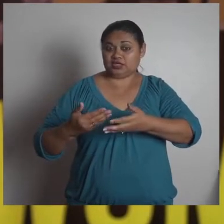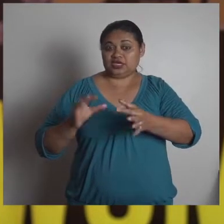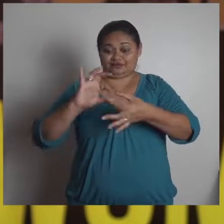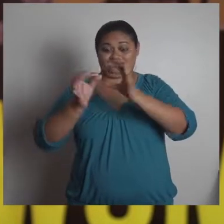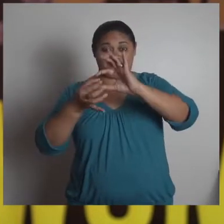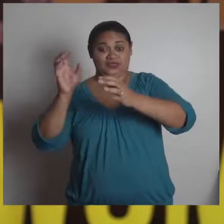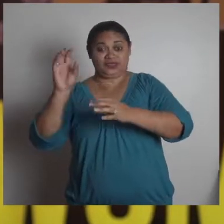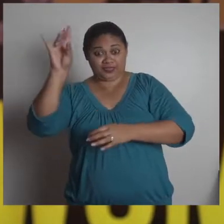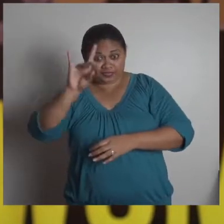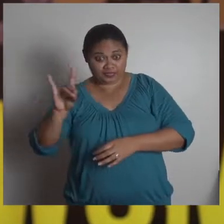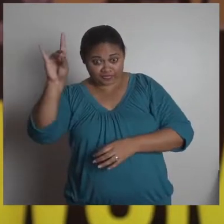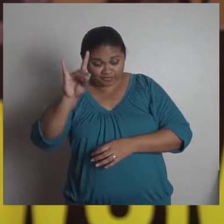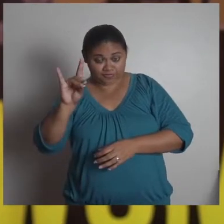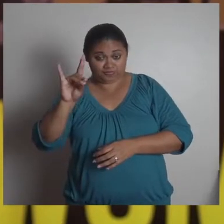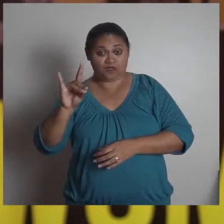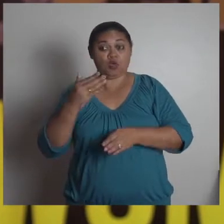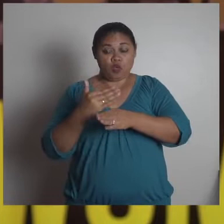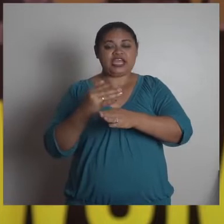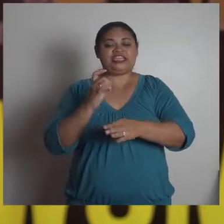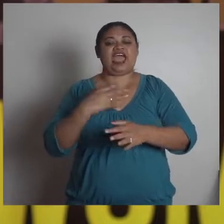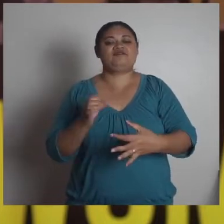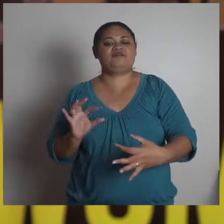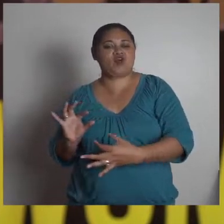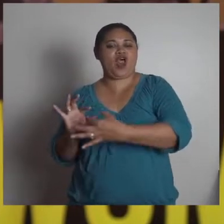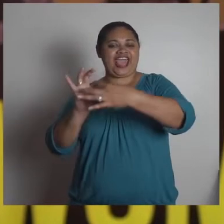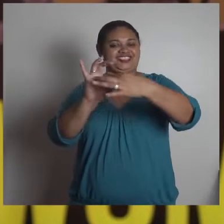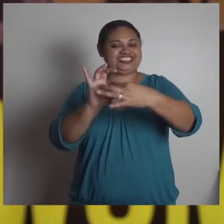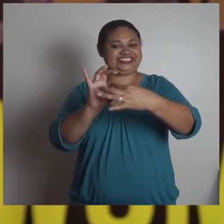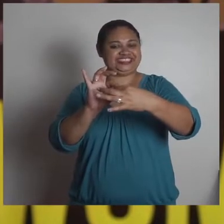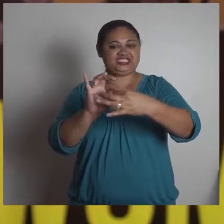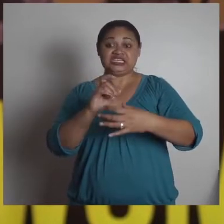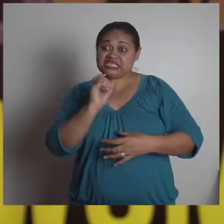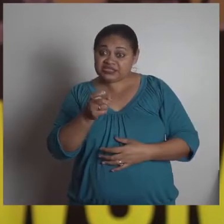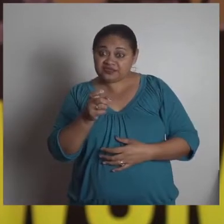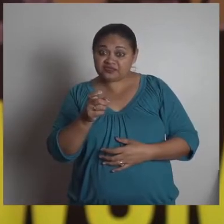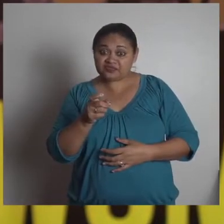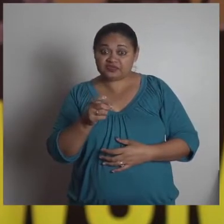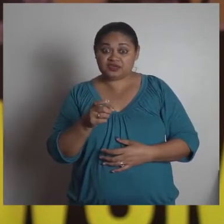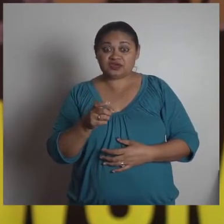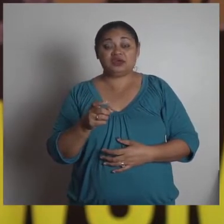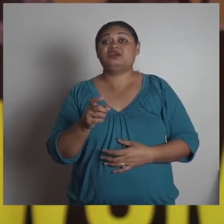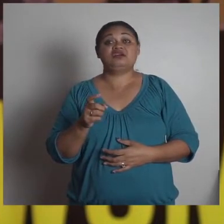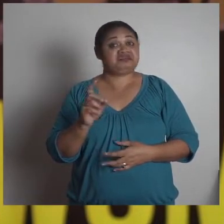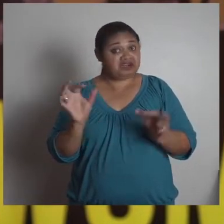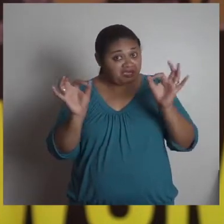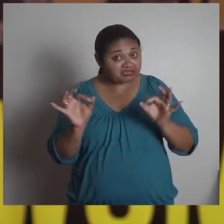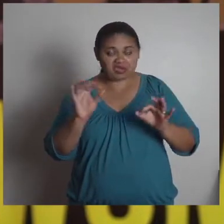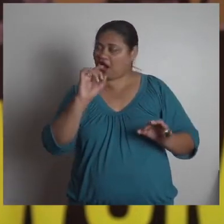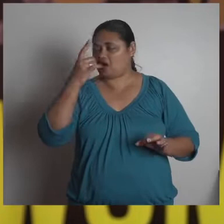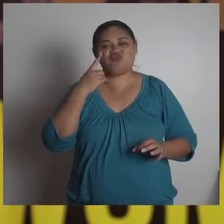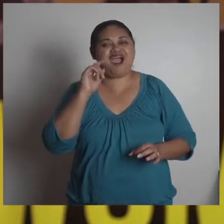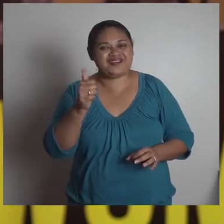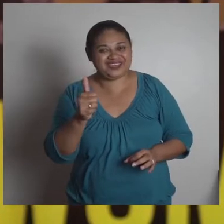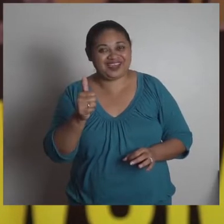The economics of ecology only works if we feel a connection to that which is not human, because otherwise